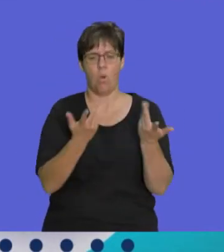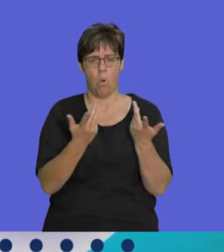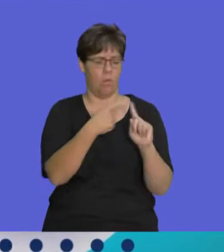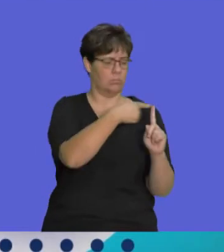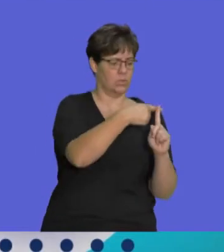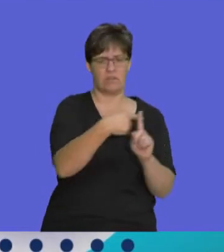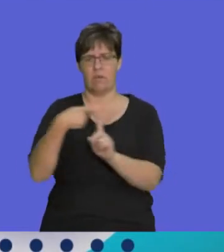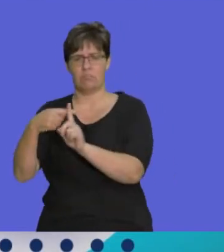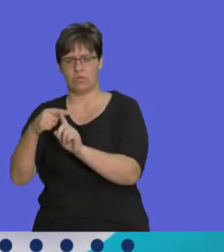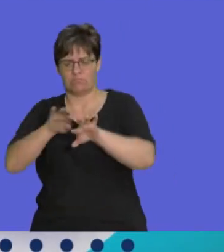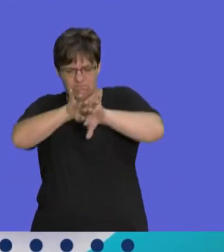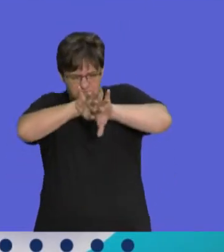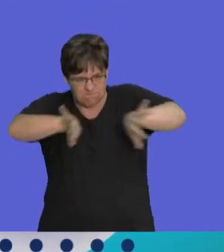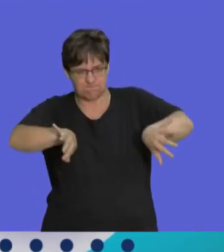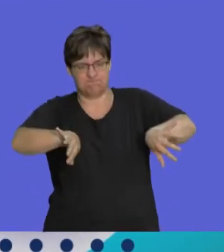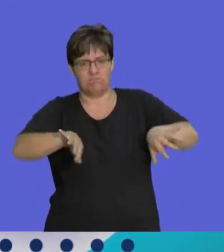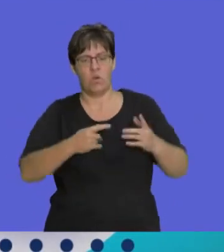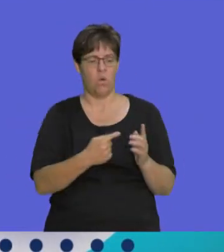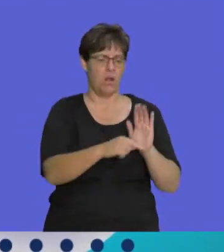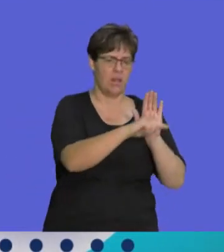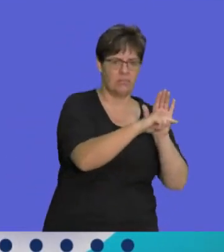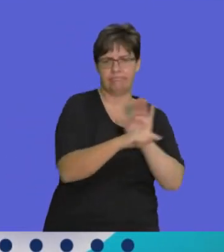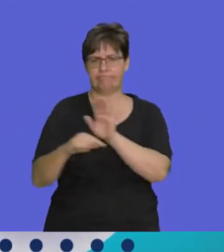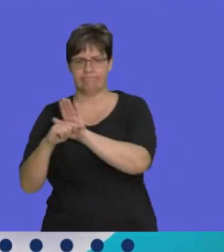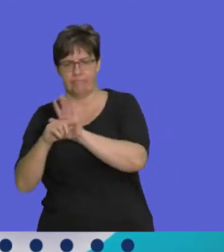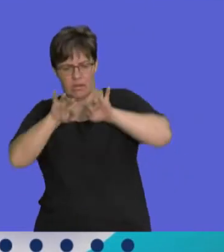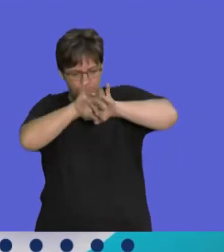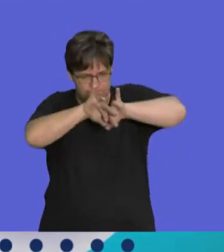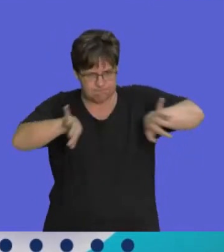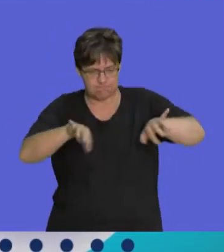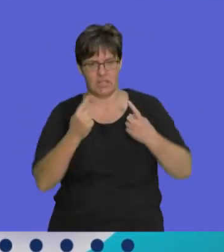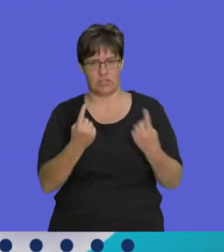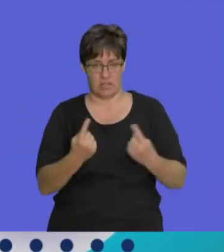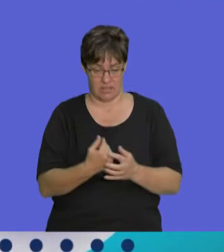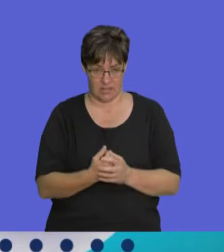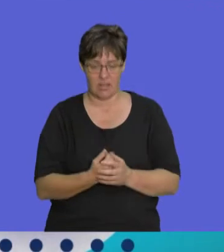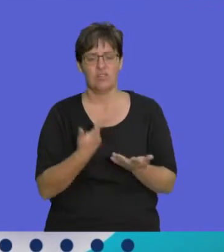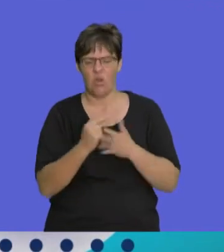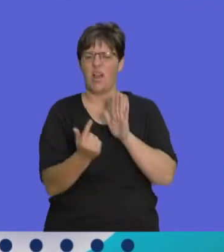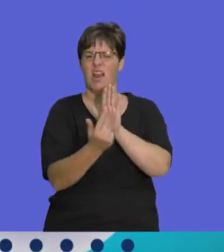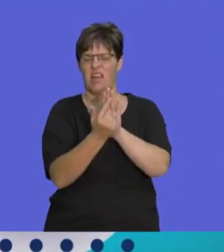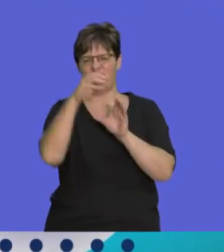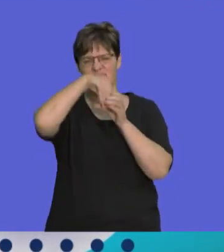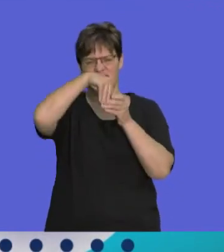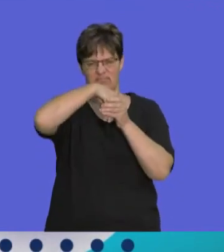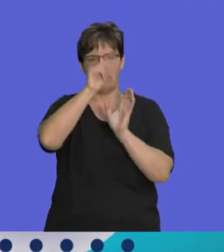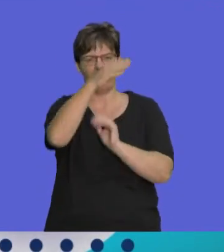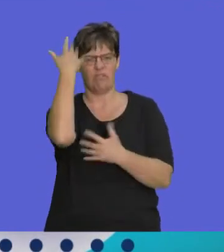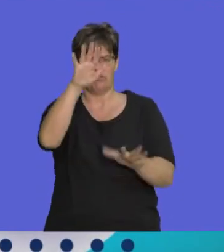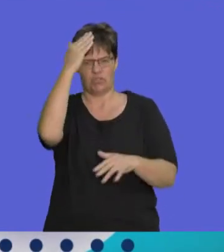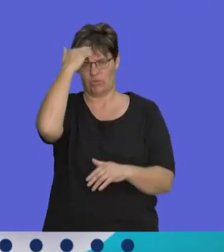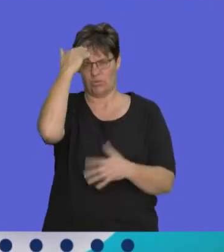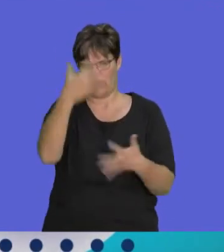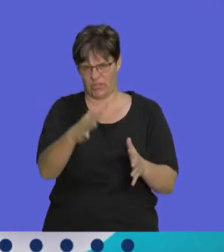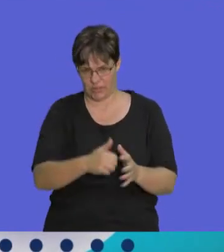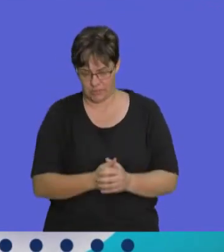be, repulsive forces between like or similar charges. These are some of the little details that we already know by now. Now